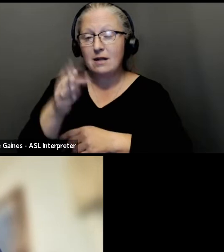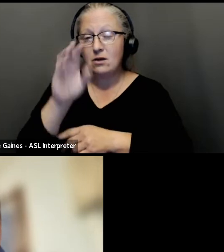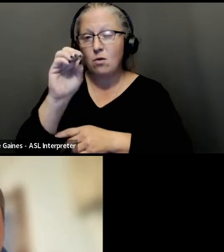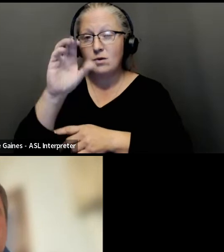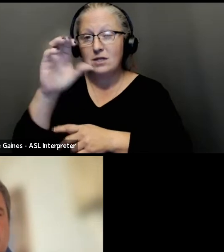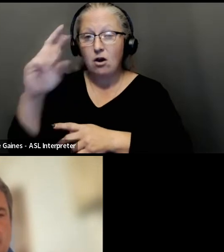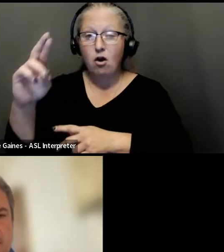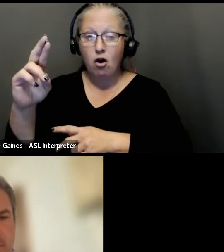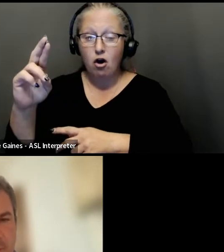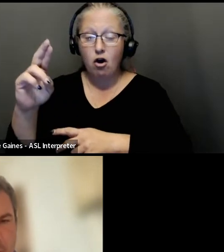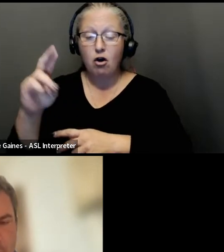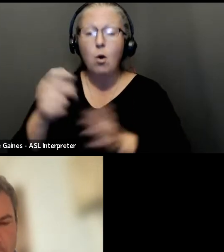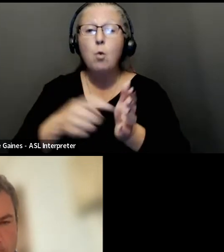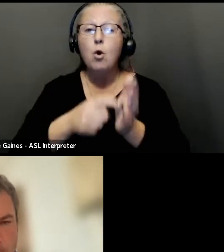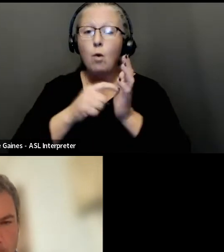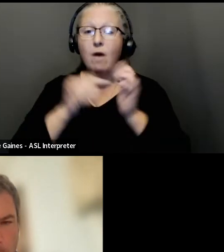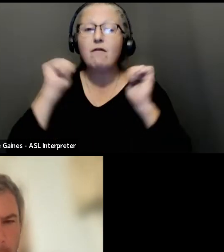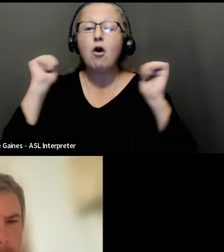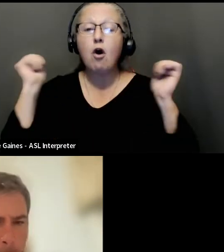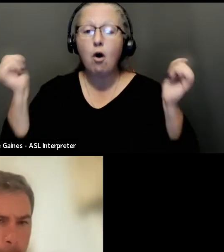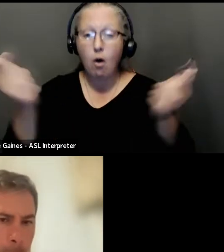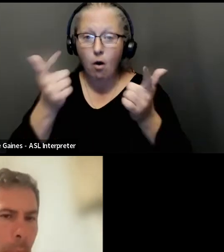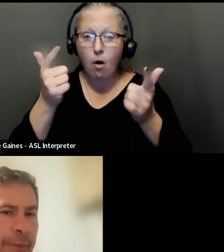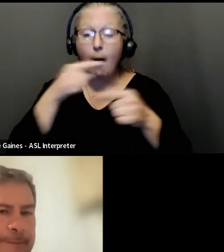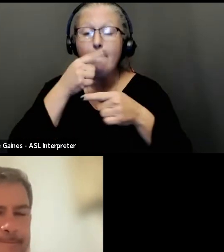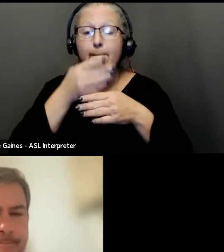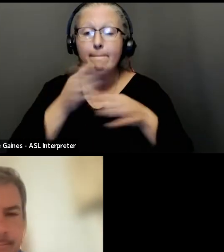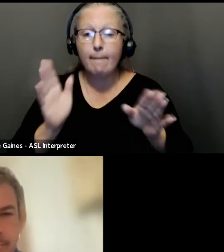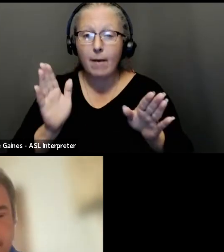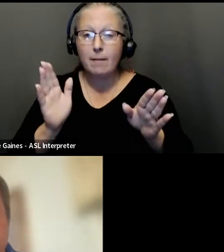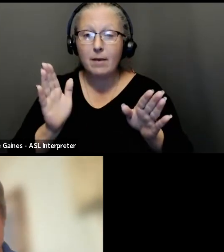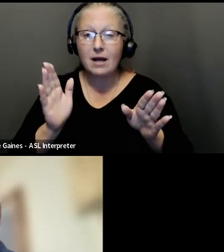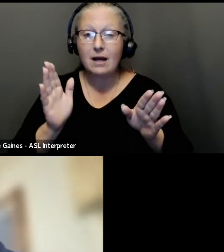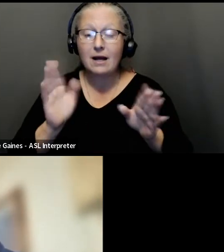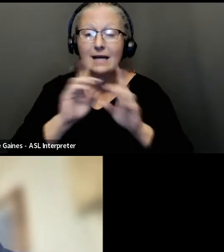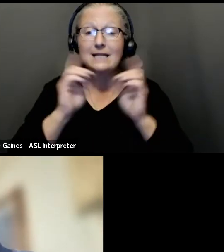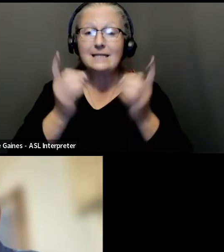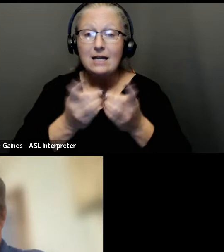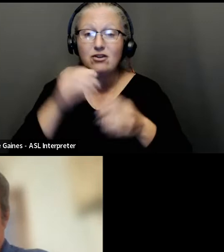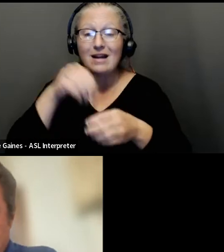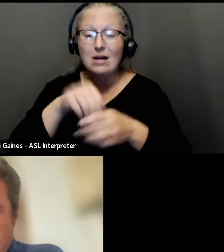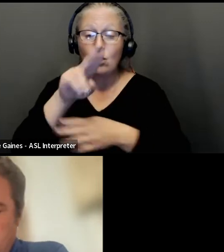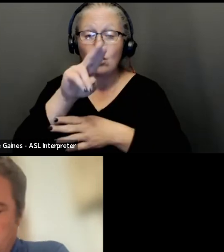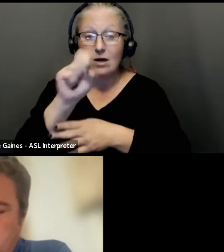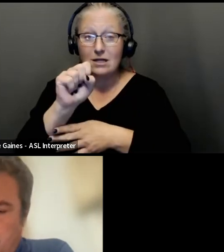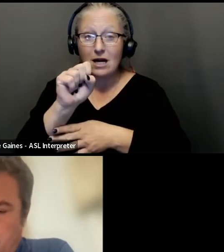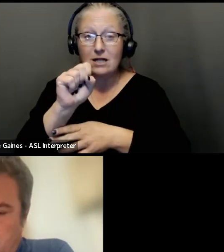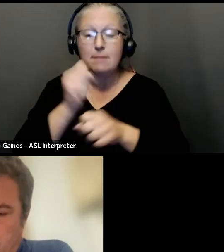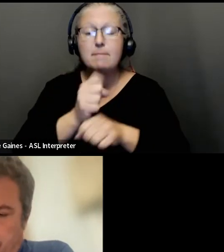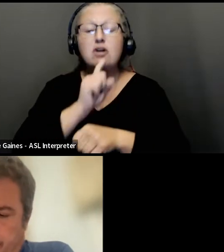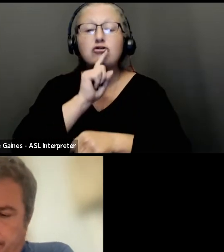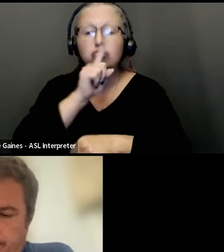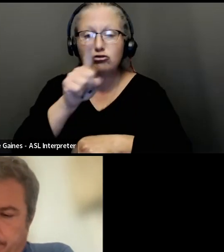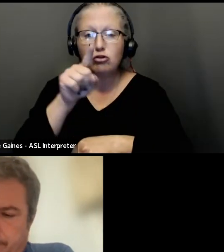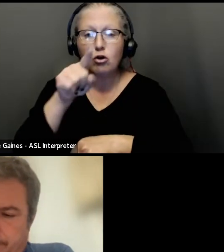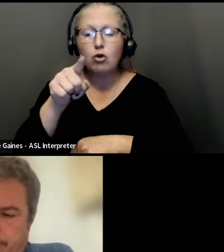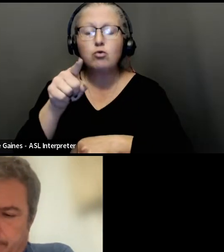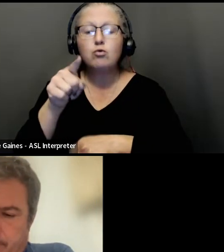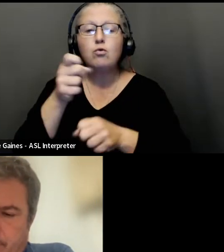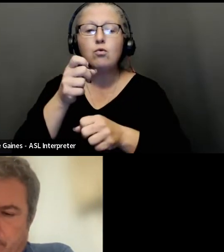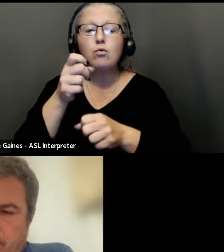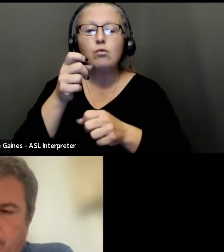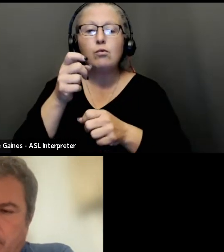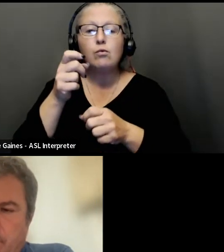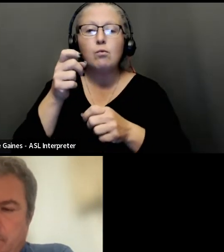www.ed.gov/OCR. It is required of all public districts in the United States to ensure that you are enforcing